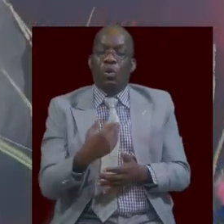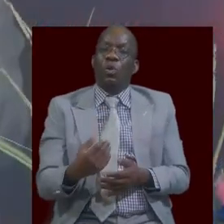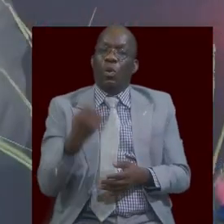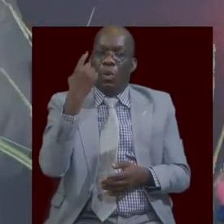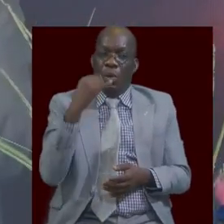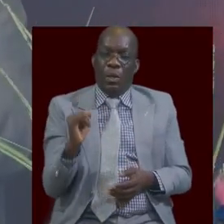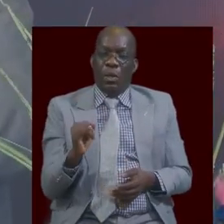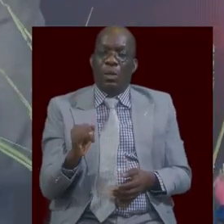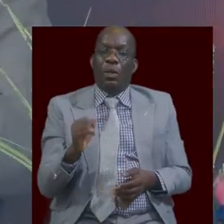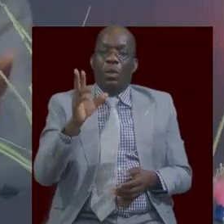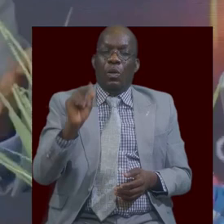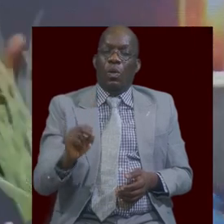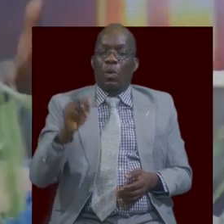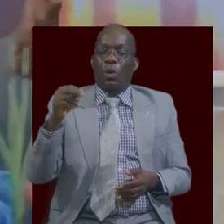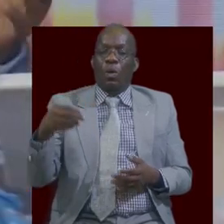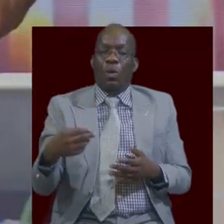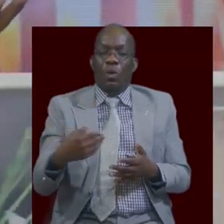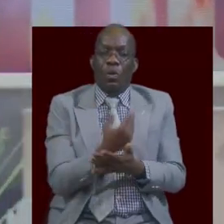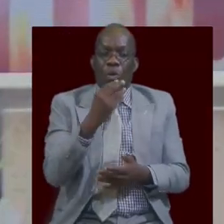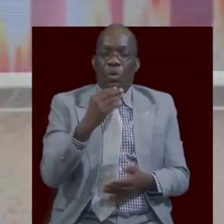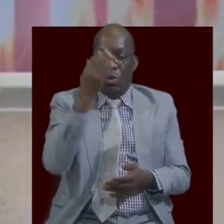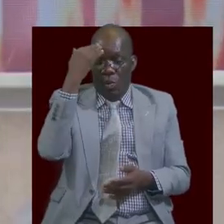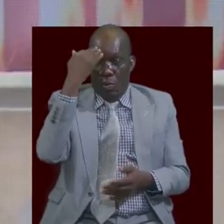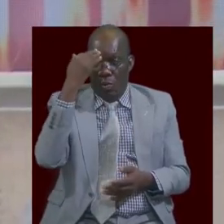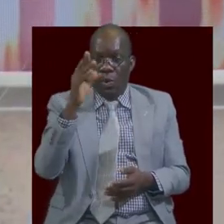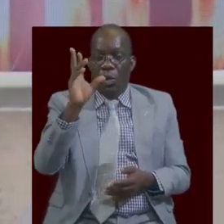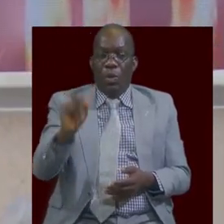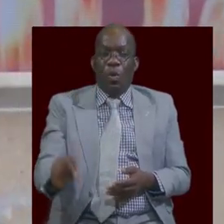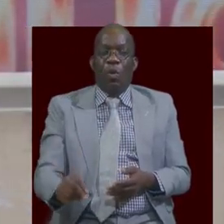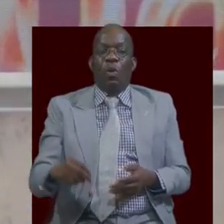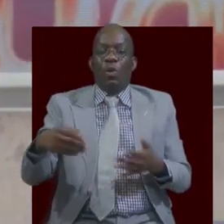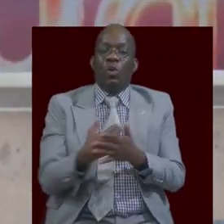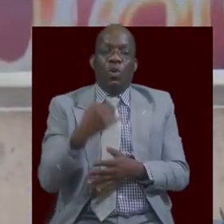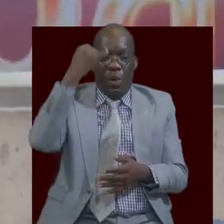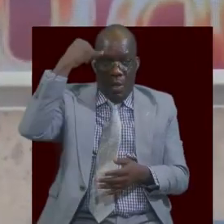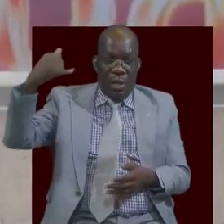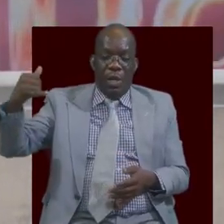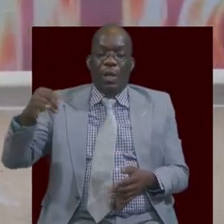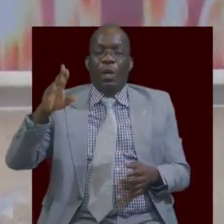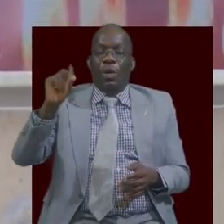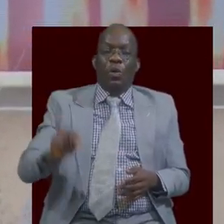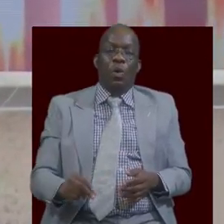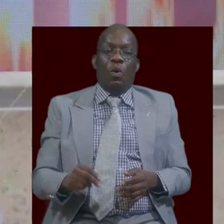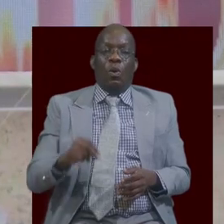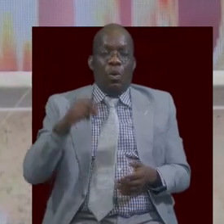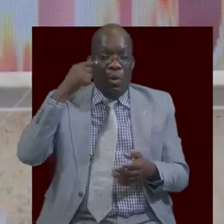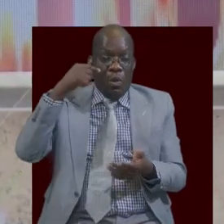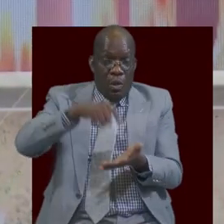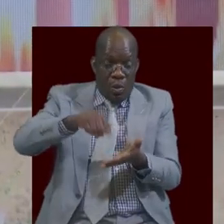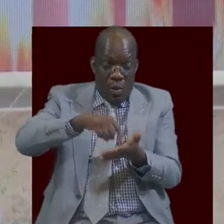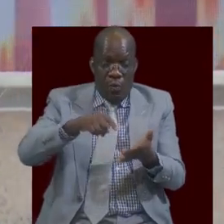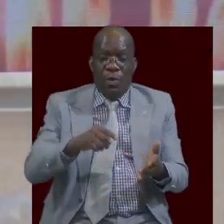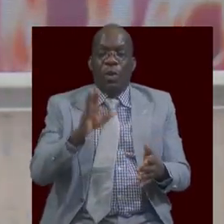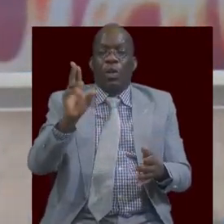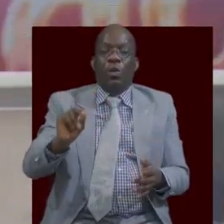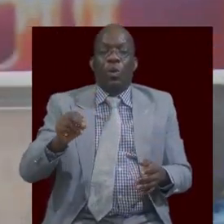no new knowledge, no innovation, no discovery, and no new